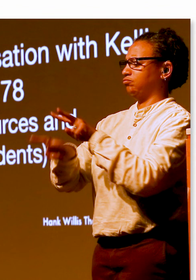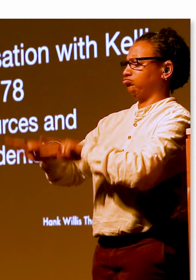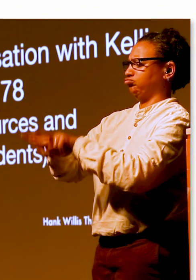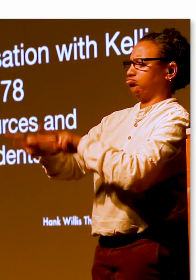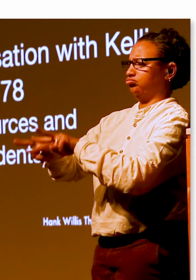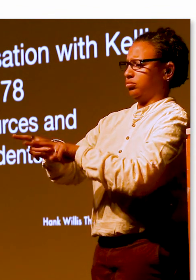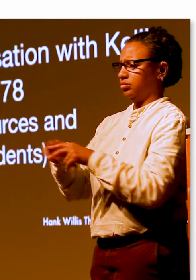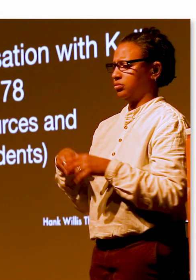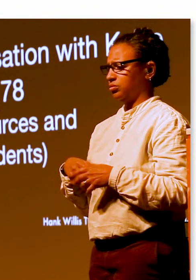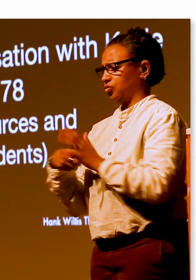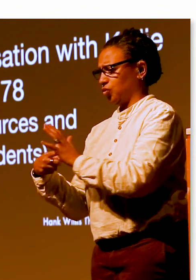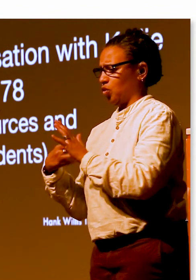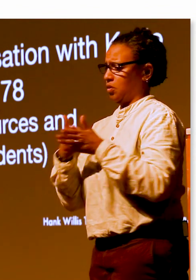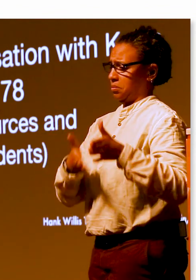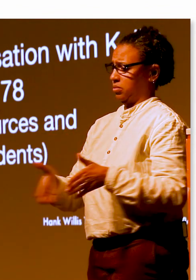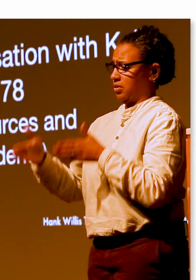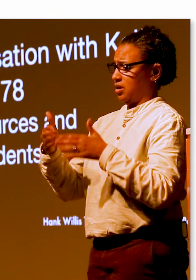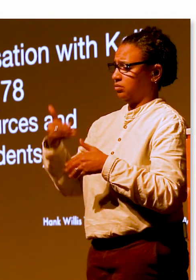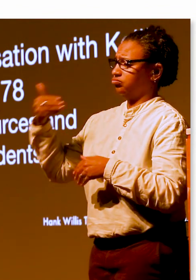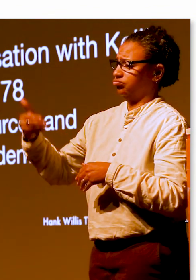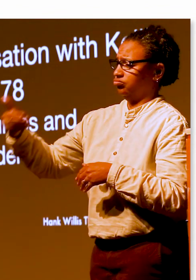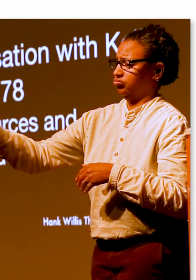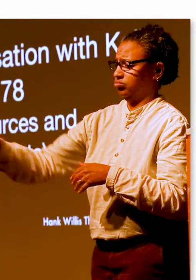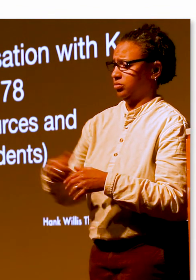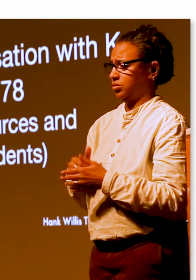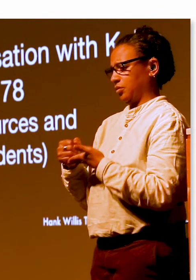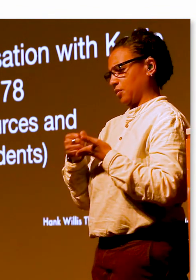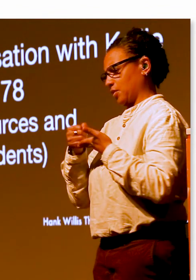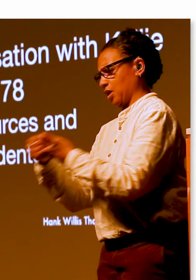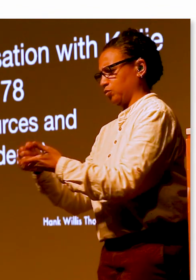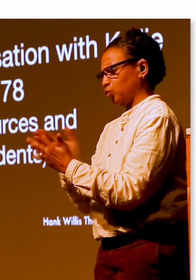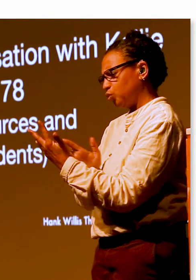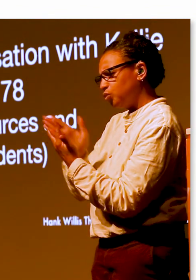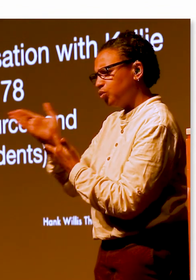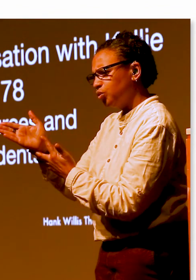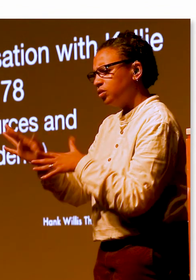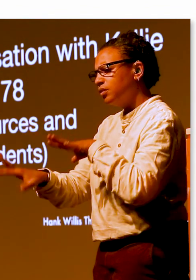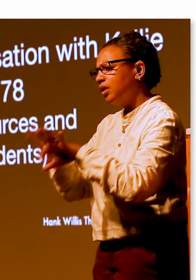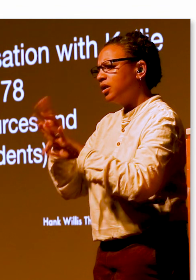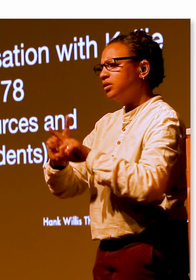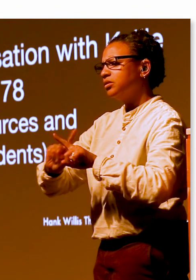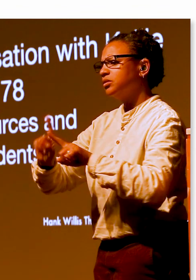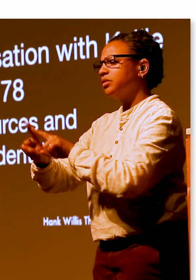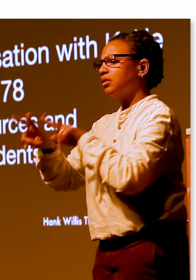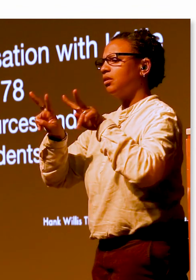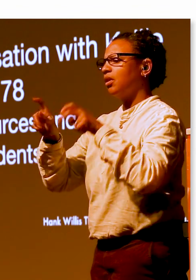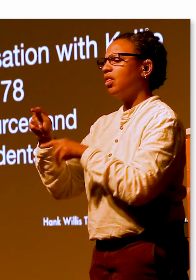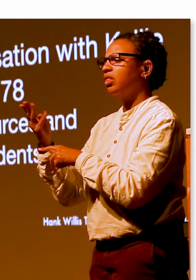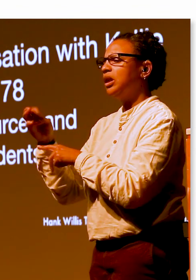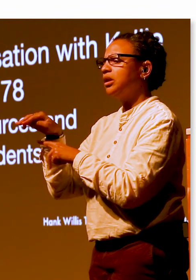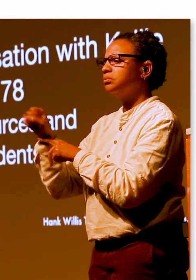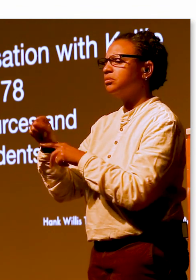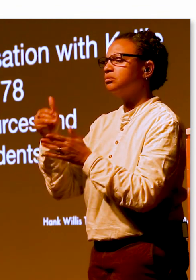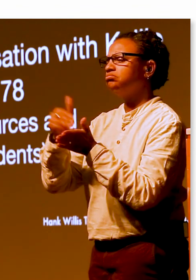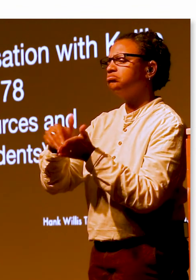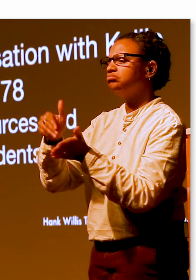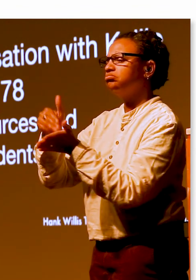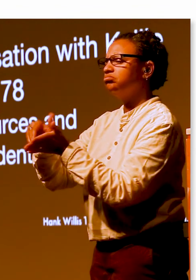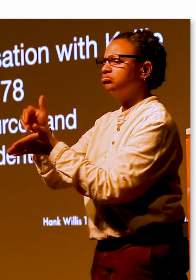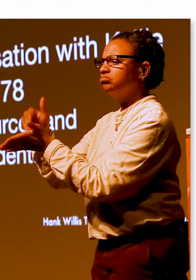It's a really incredible wayfinding device for the very complicated themes that you'll see in the show. And oftentimes people just don't click on those